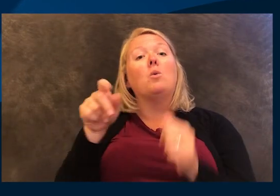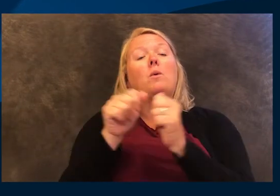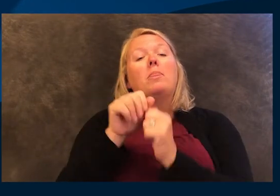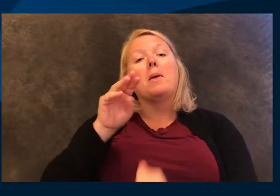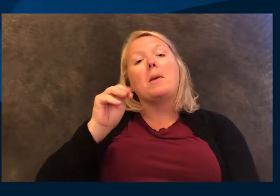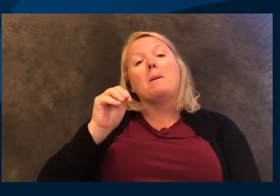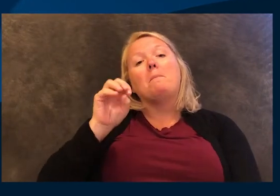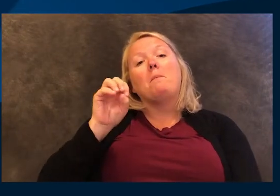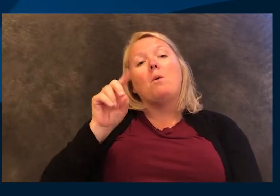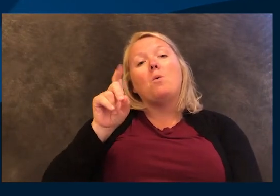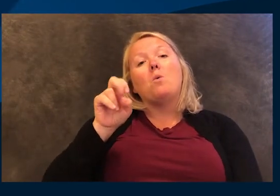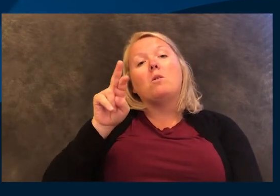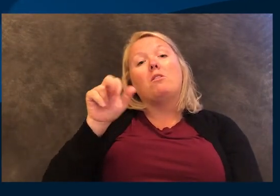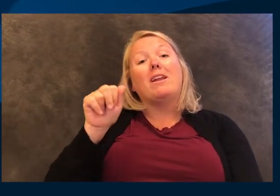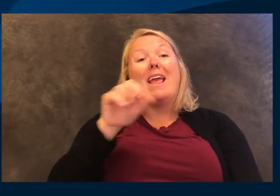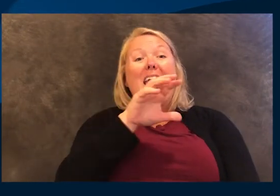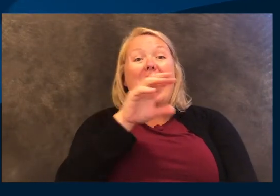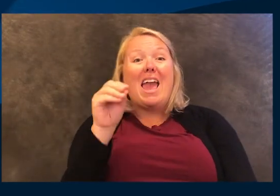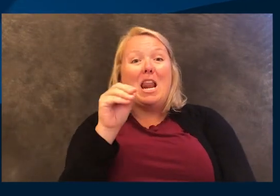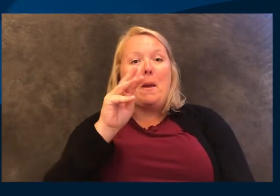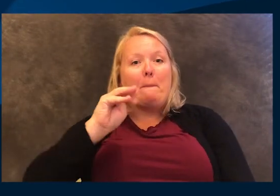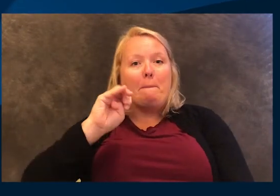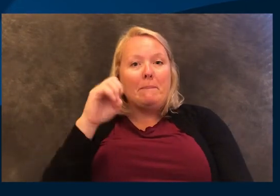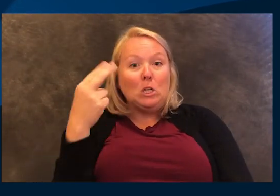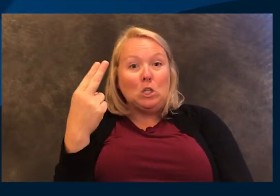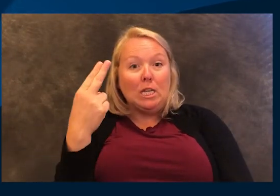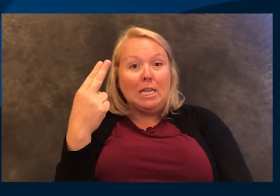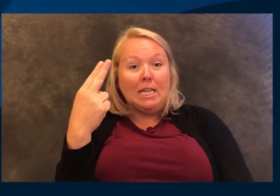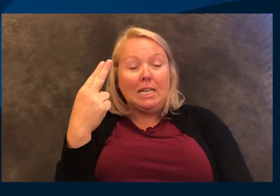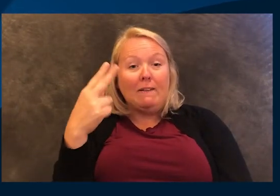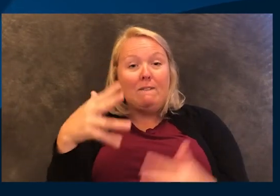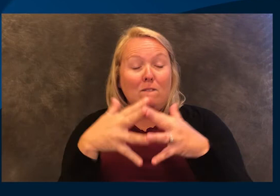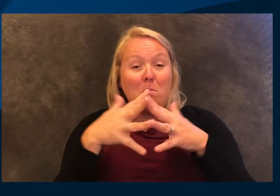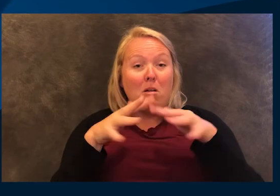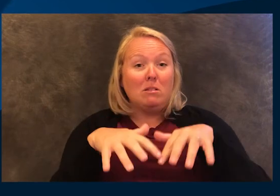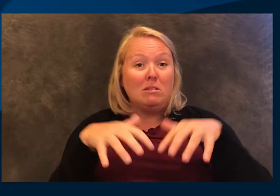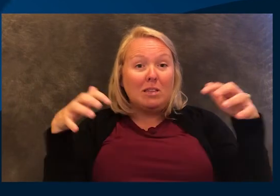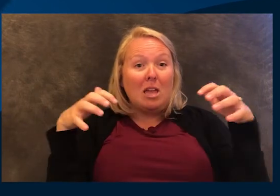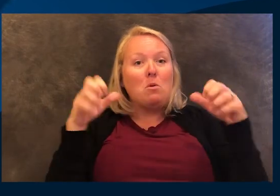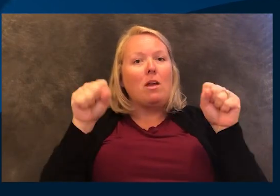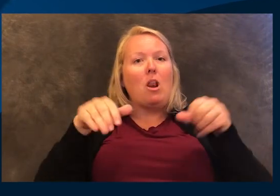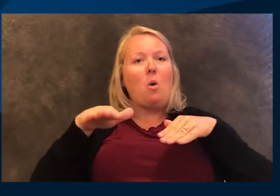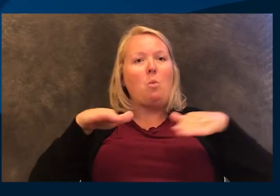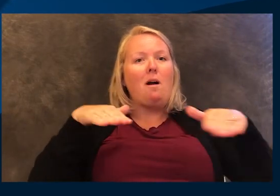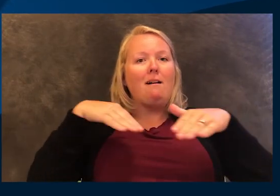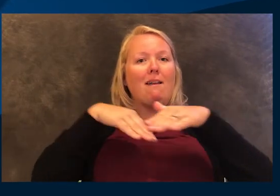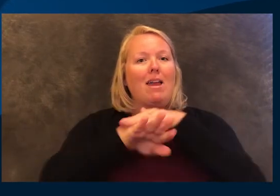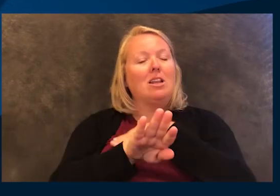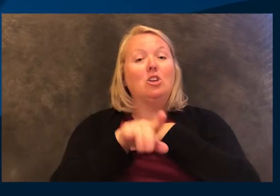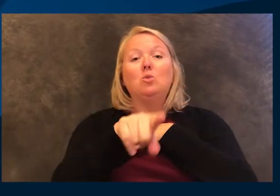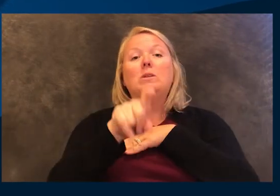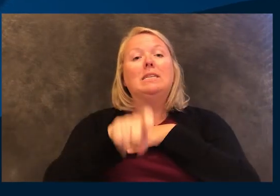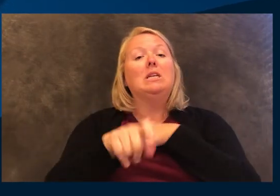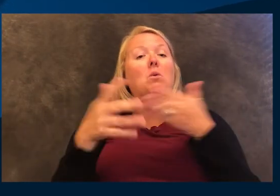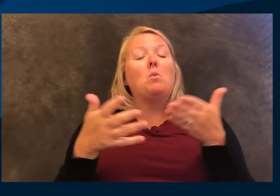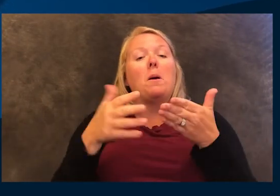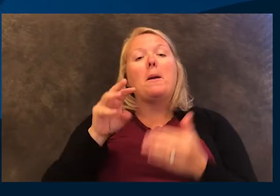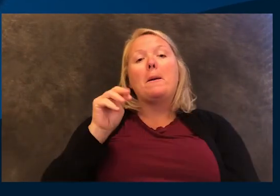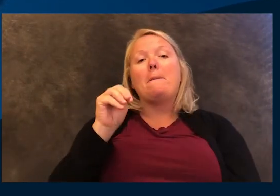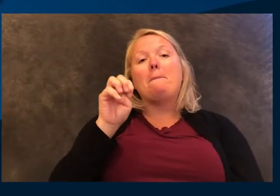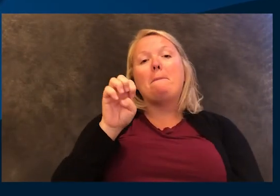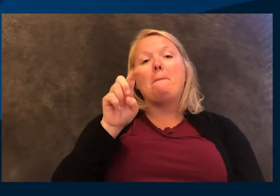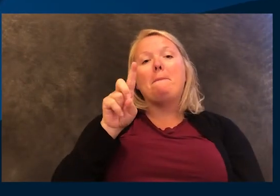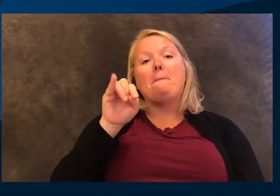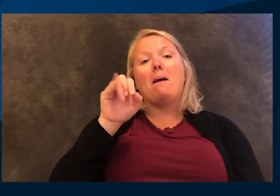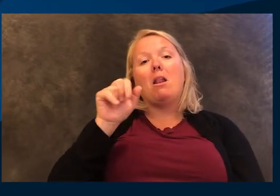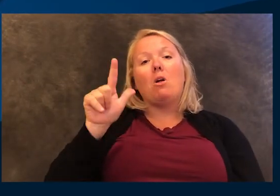actually, Friday, is a walk-in clinic. All you need is a medical record number. We also have appointments available at both throughout the week.